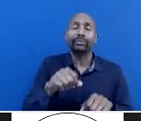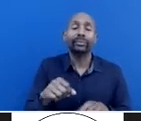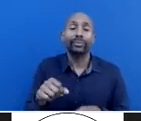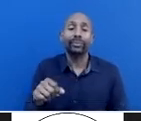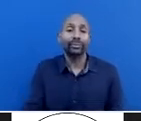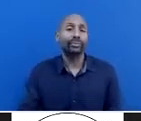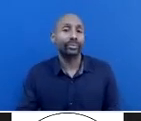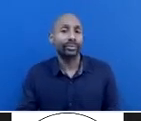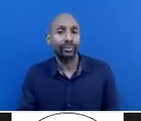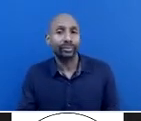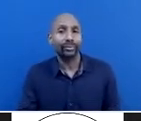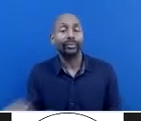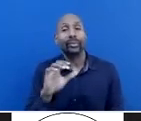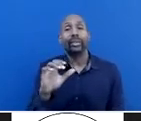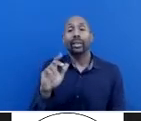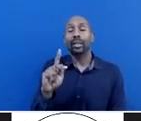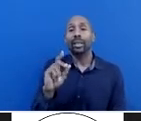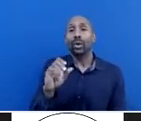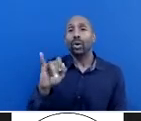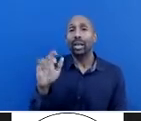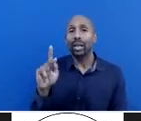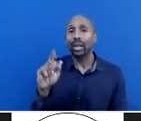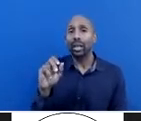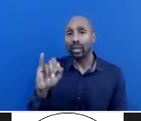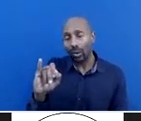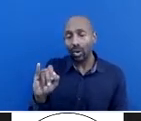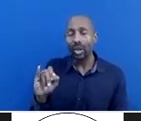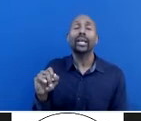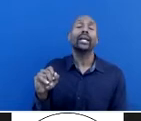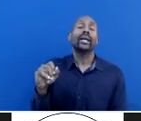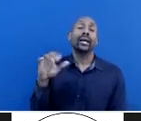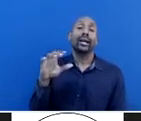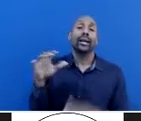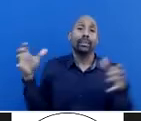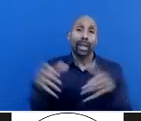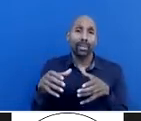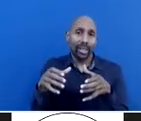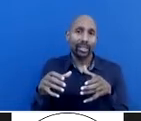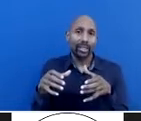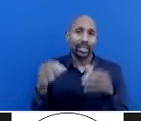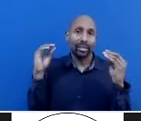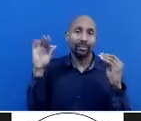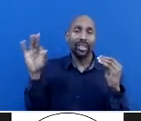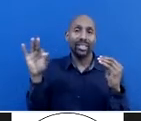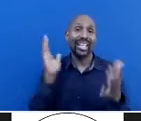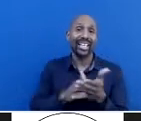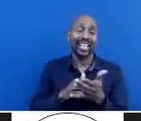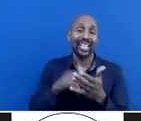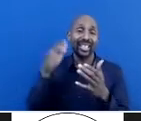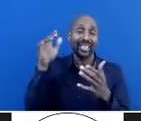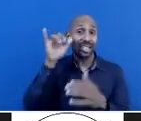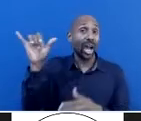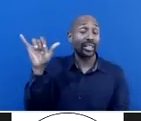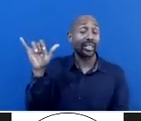the Khoikhoi population, they are preaching against their Dutch masters as having violated the